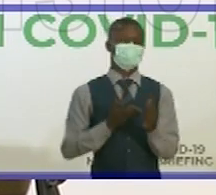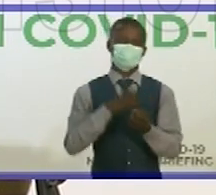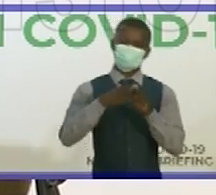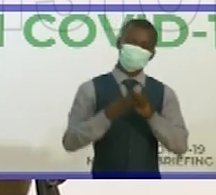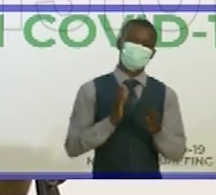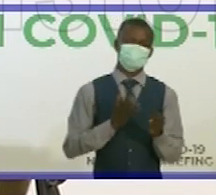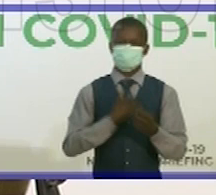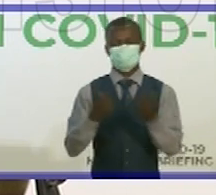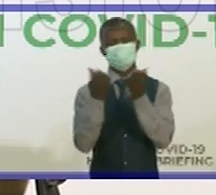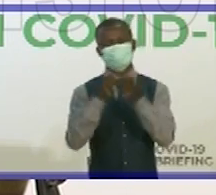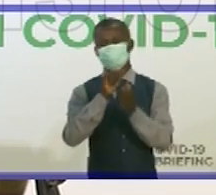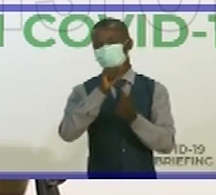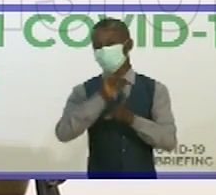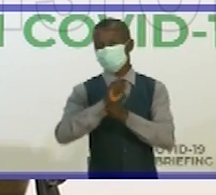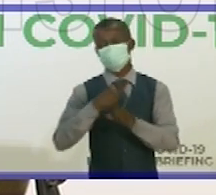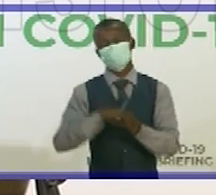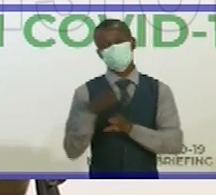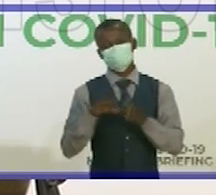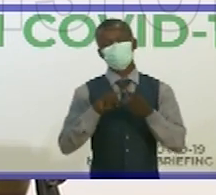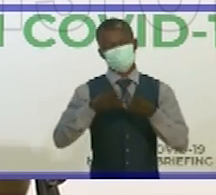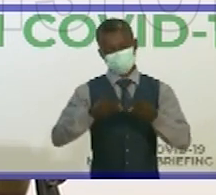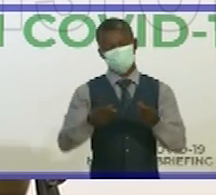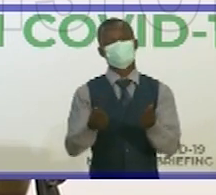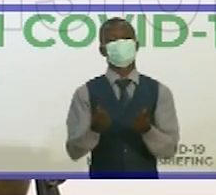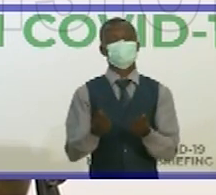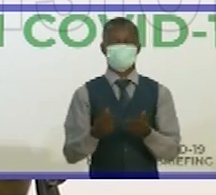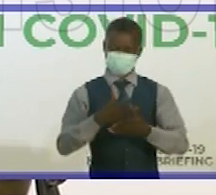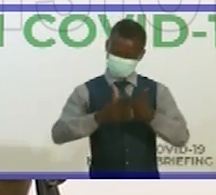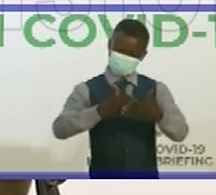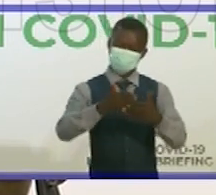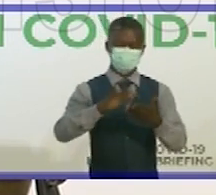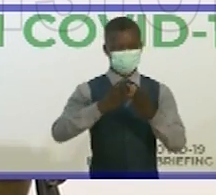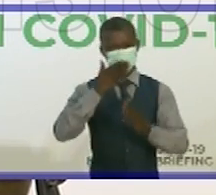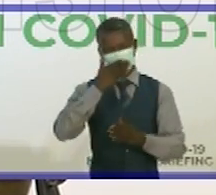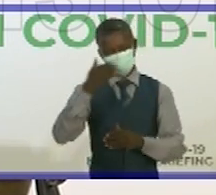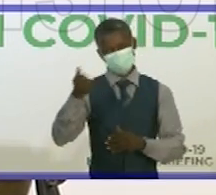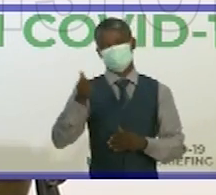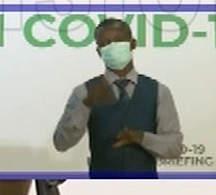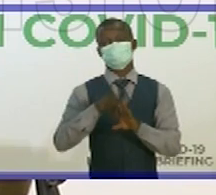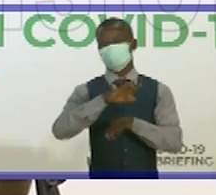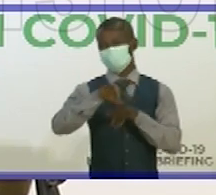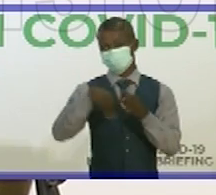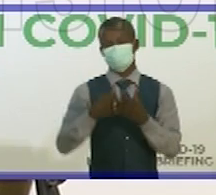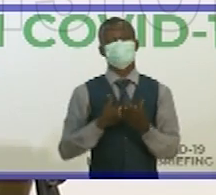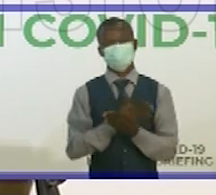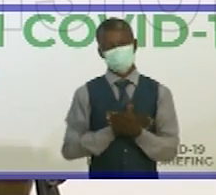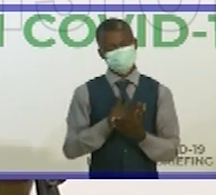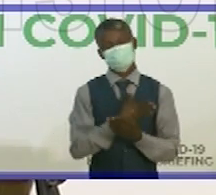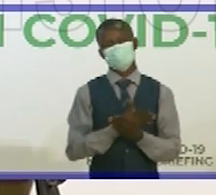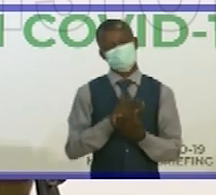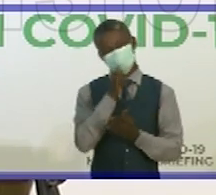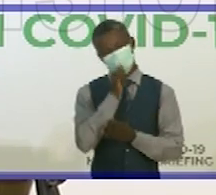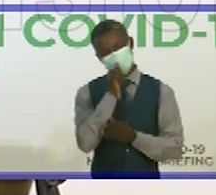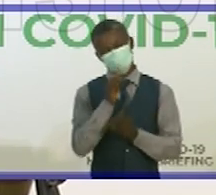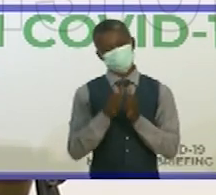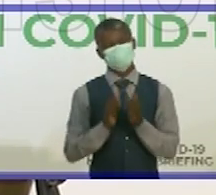the work that we're doing to solve all of them, and we will get better at all of this. So please bear with us wherever